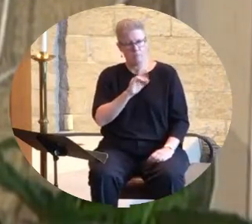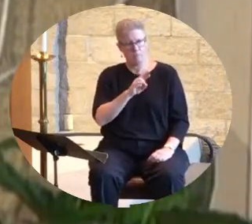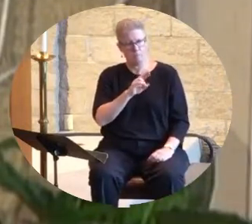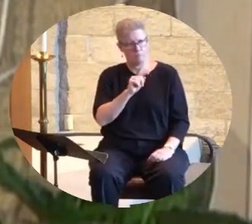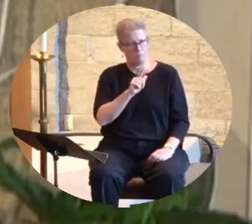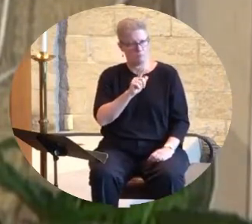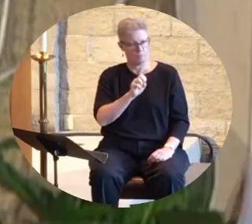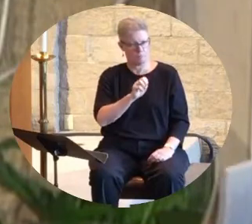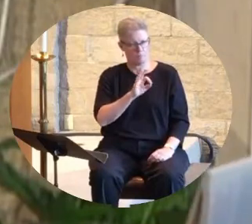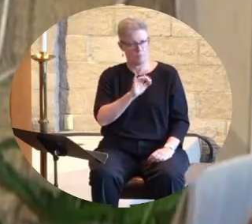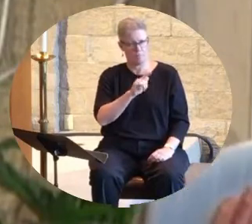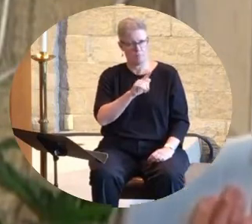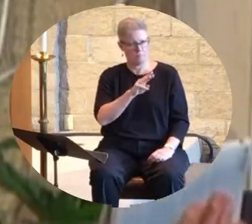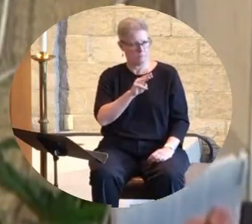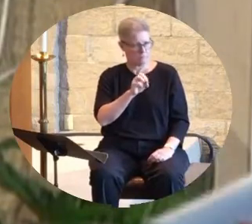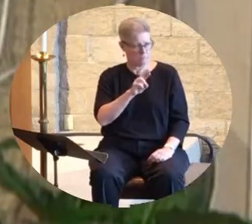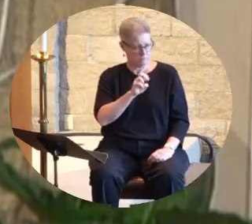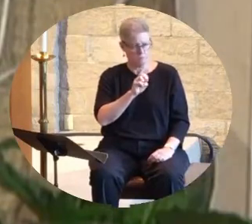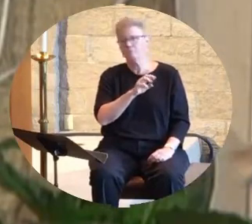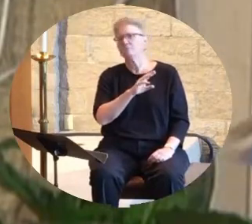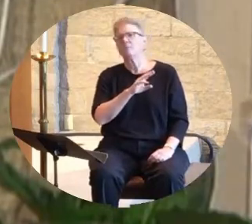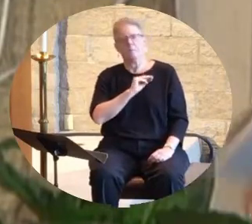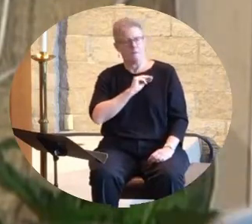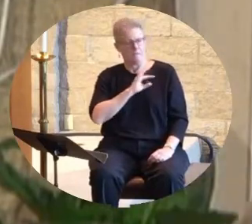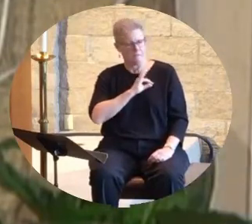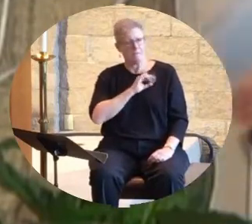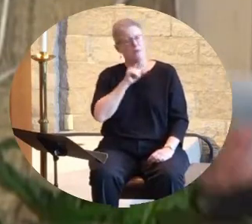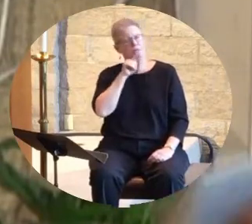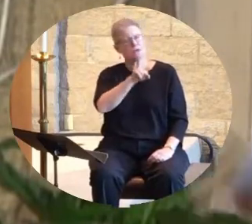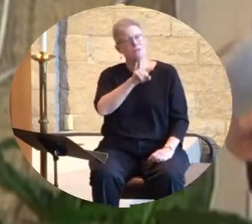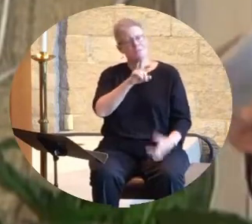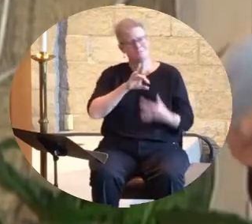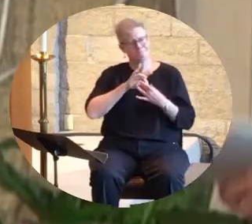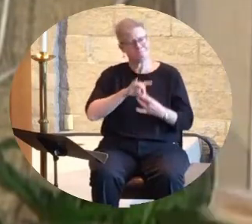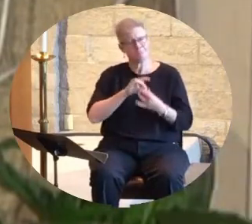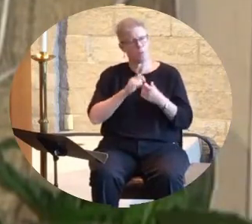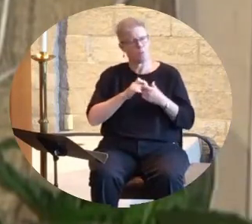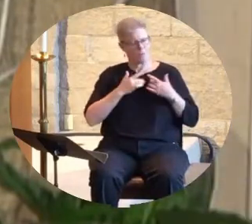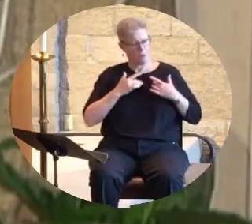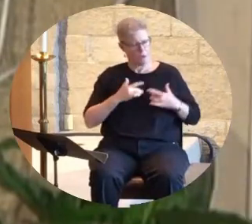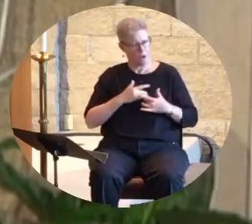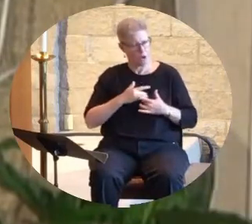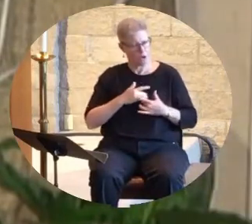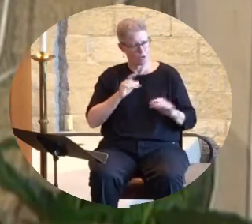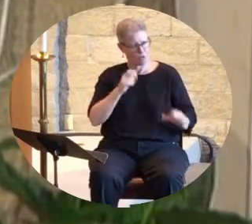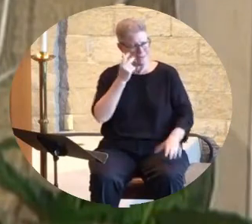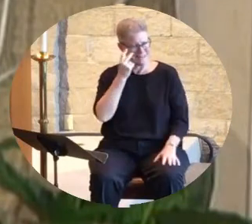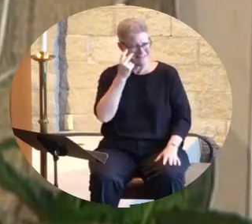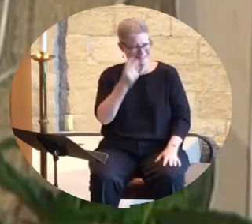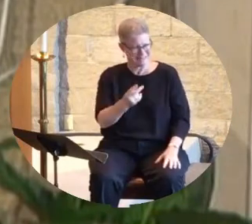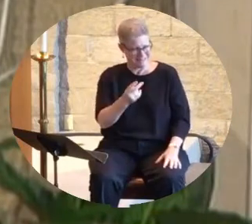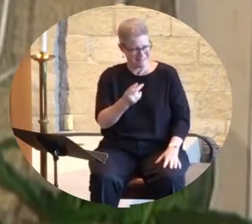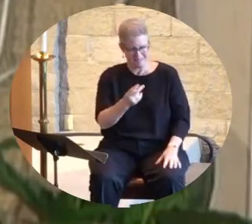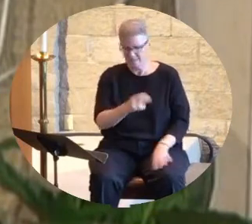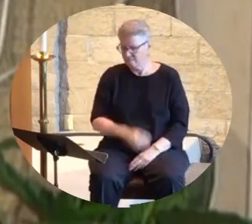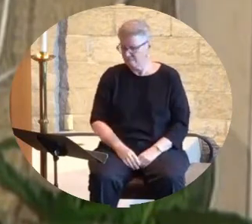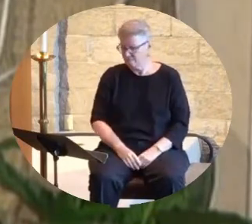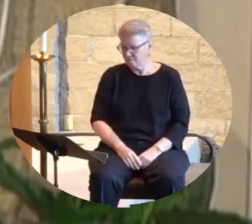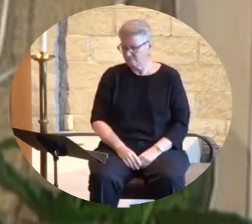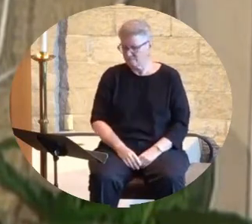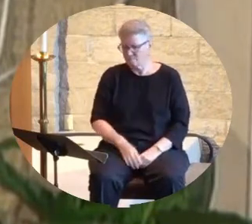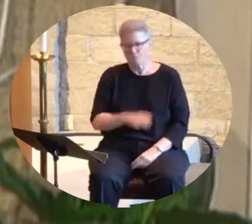heart. And you read some of her writings, and you can see that in a heartbeat. No pun intended. You can see that in a heart, that her heart was right there